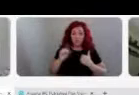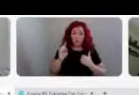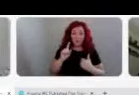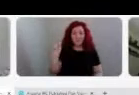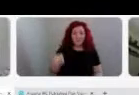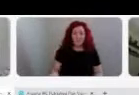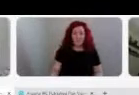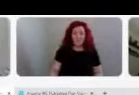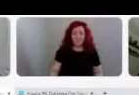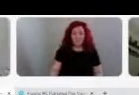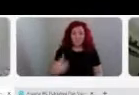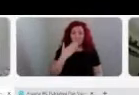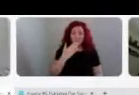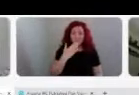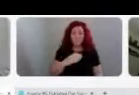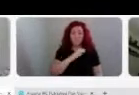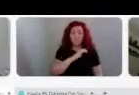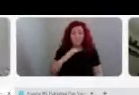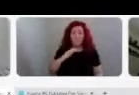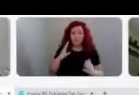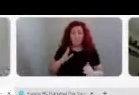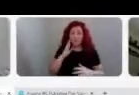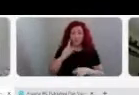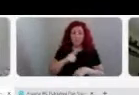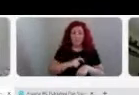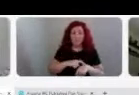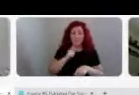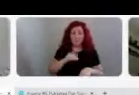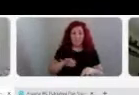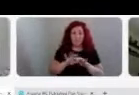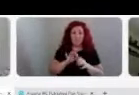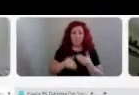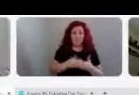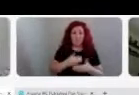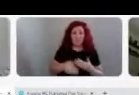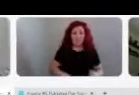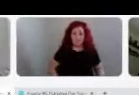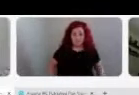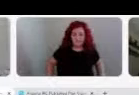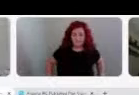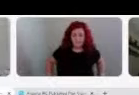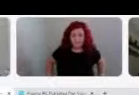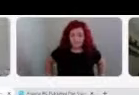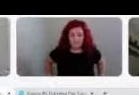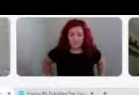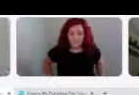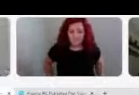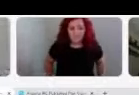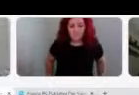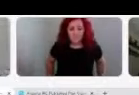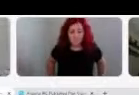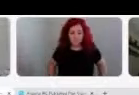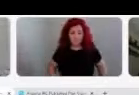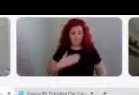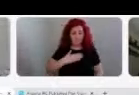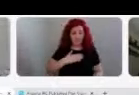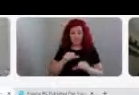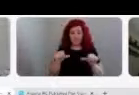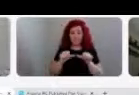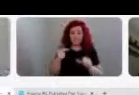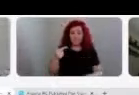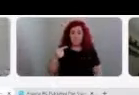thank you commissioners for giving your time to this important process my precinct is 21.